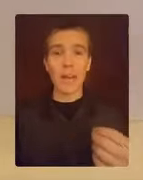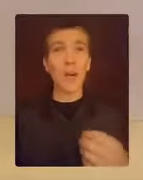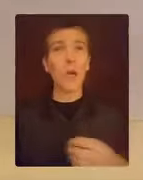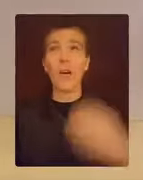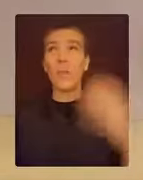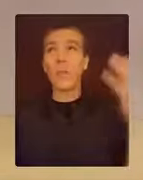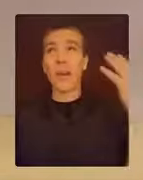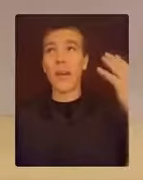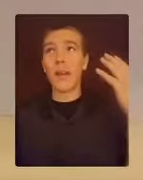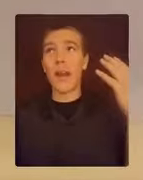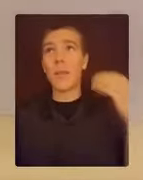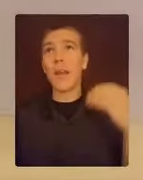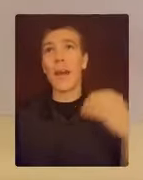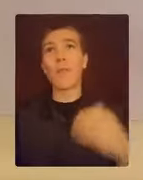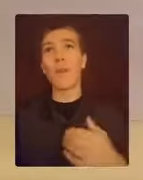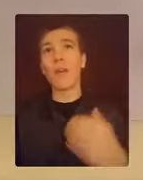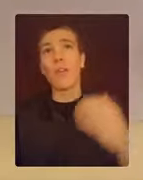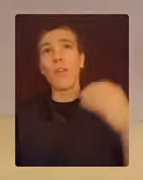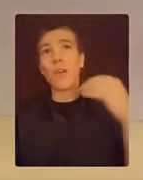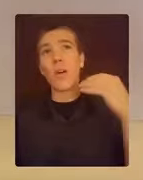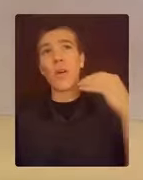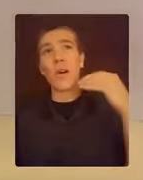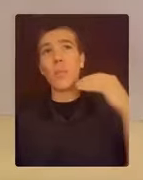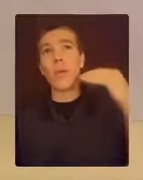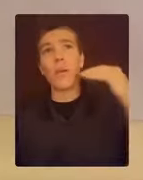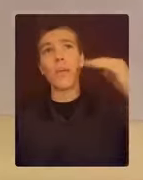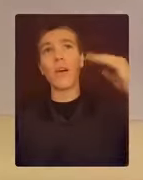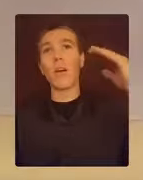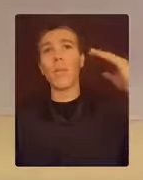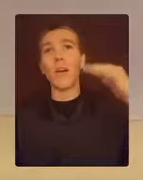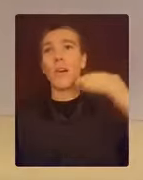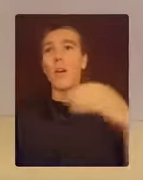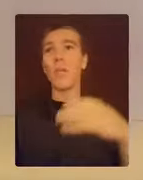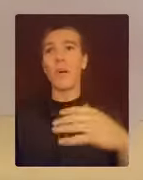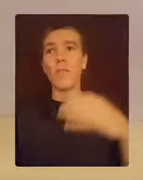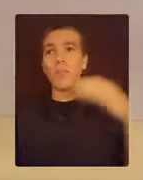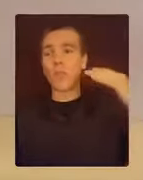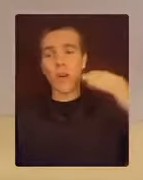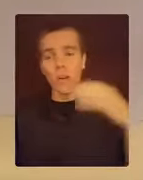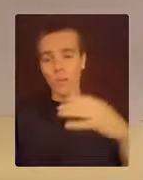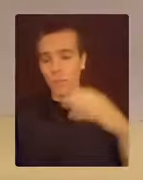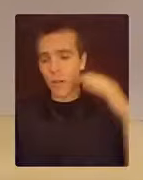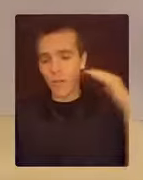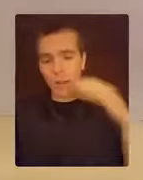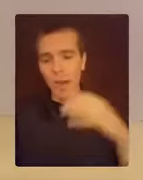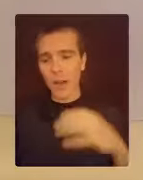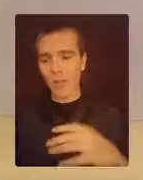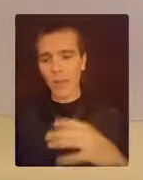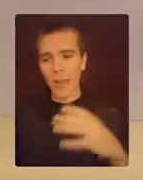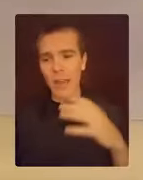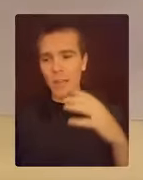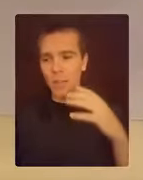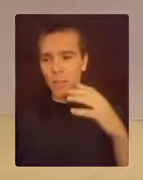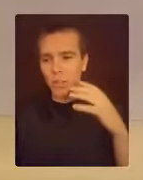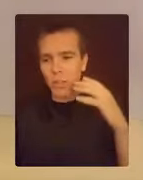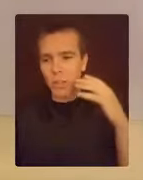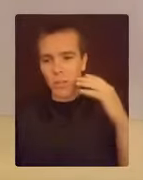I go up, and you go up and up and up, go above the stars, above the clouds,